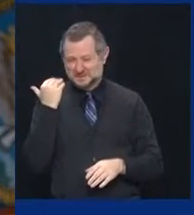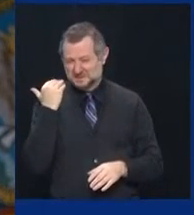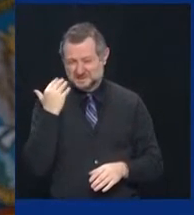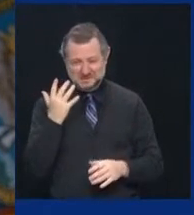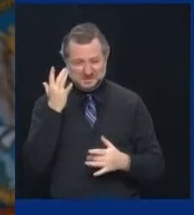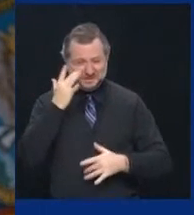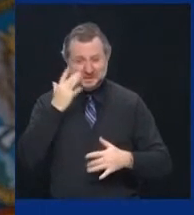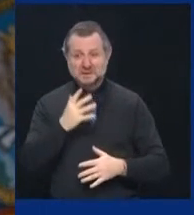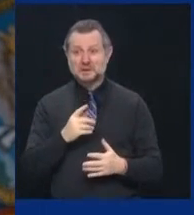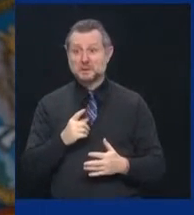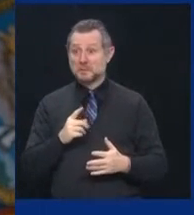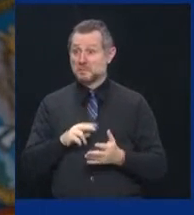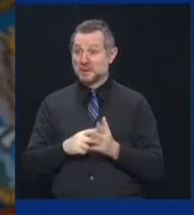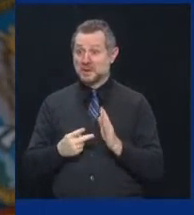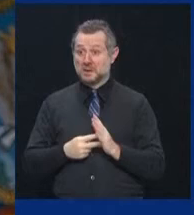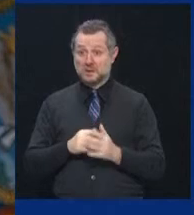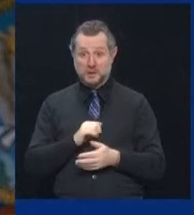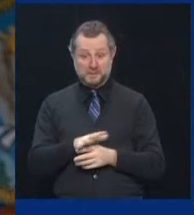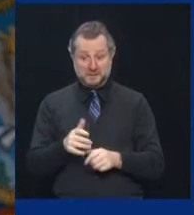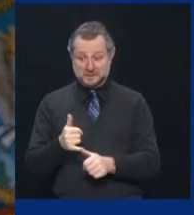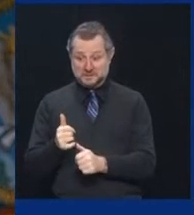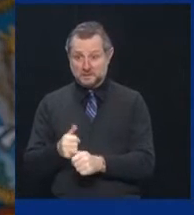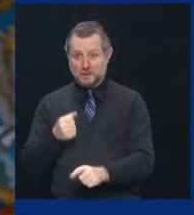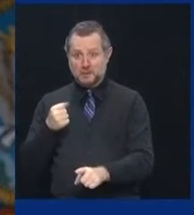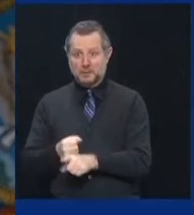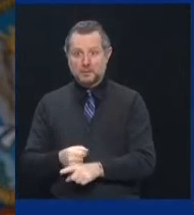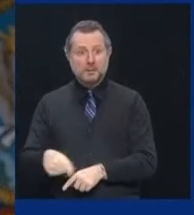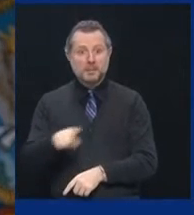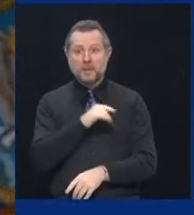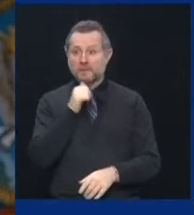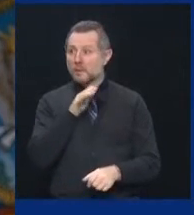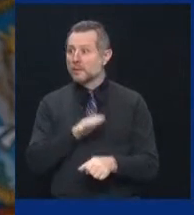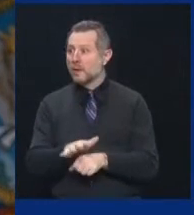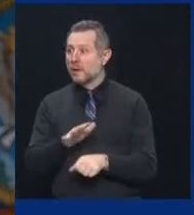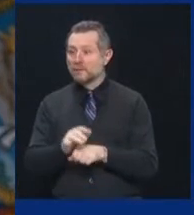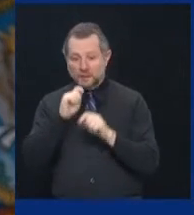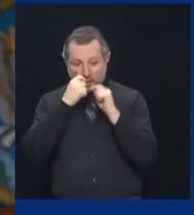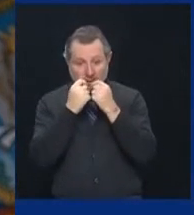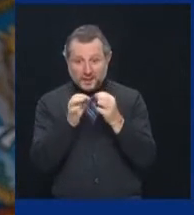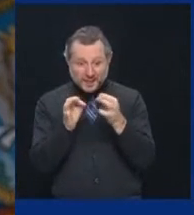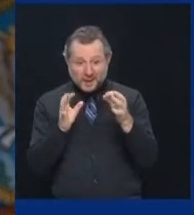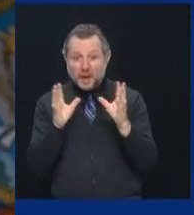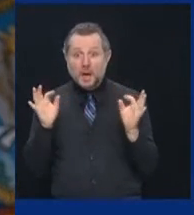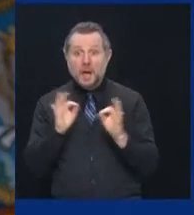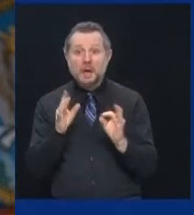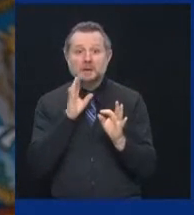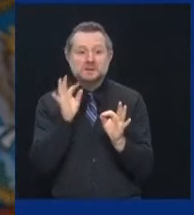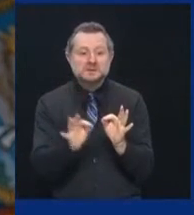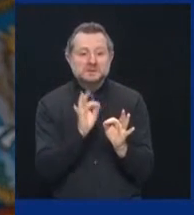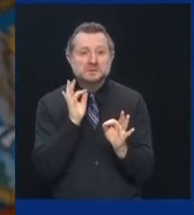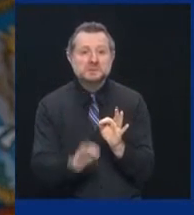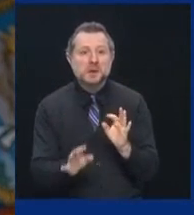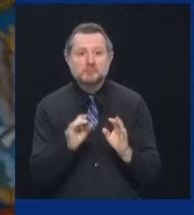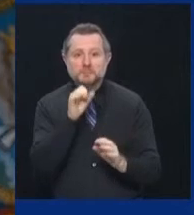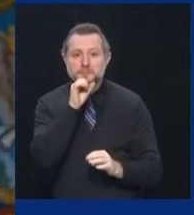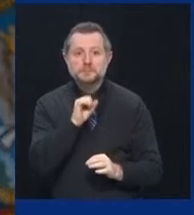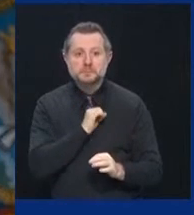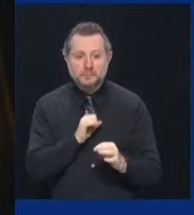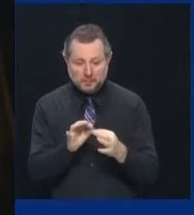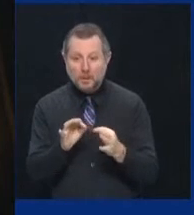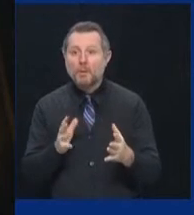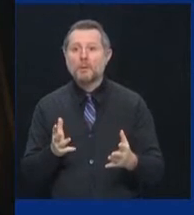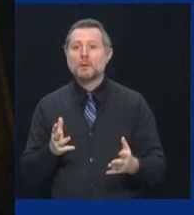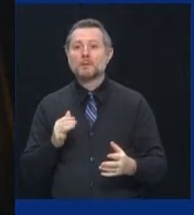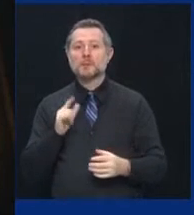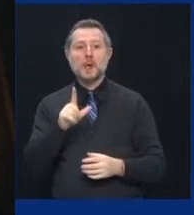couldn't even produce something as simple as enough nasal swabs. Our laboratories were unprepared,